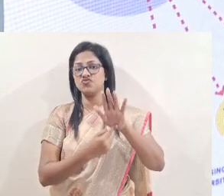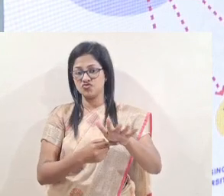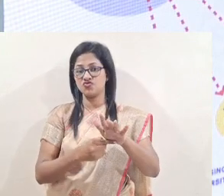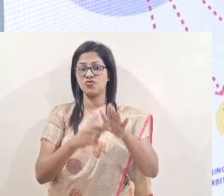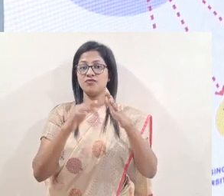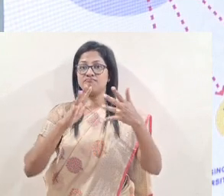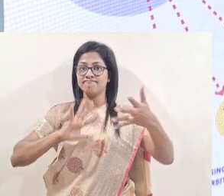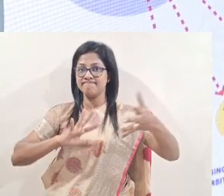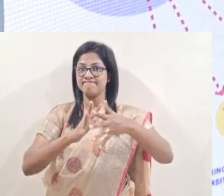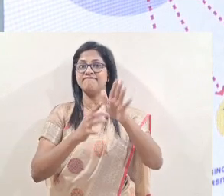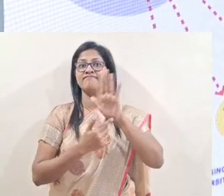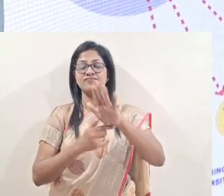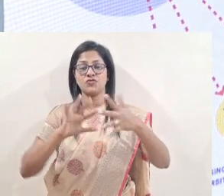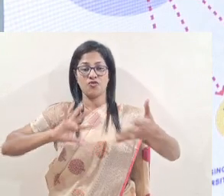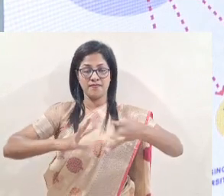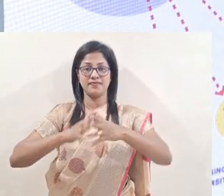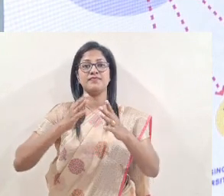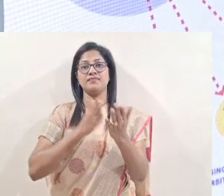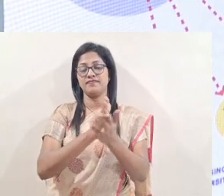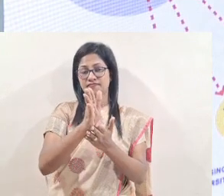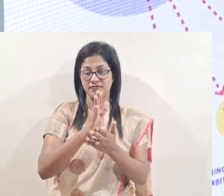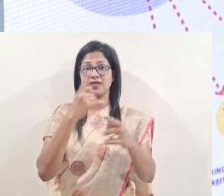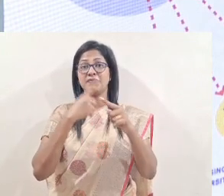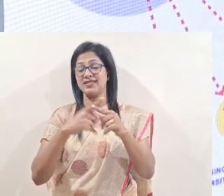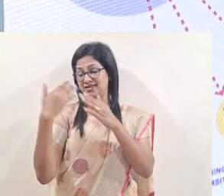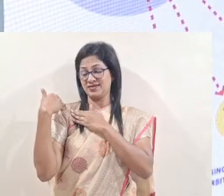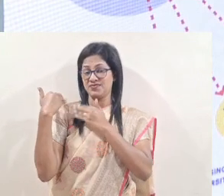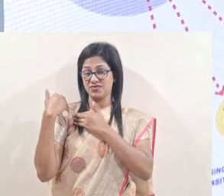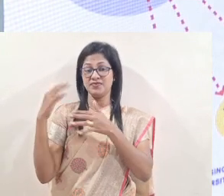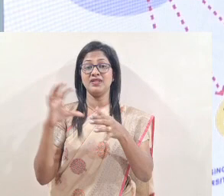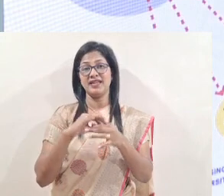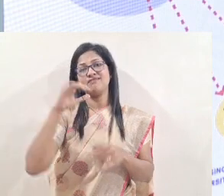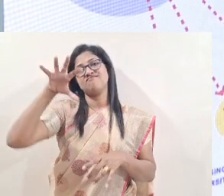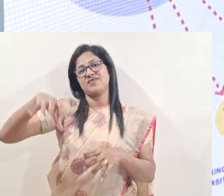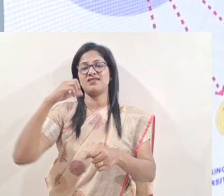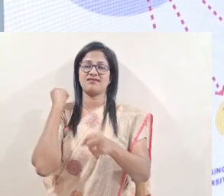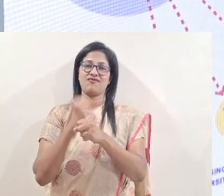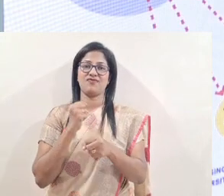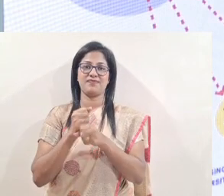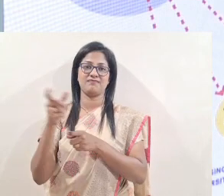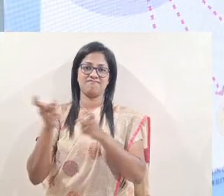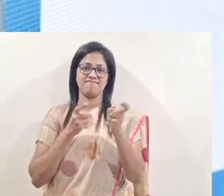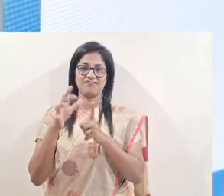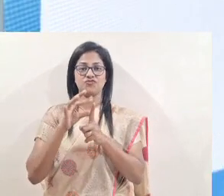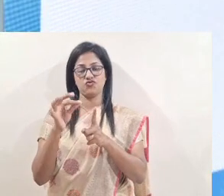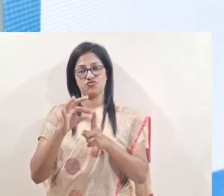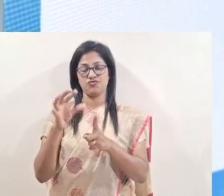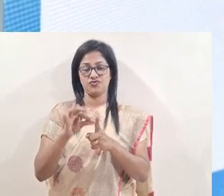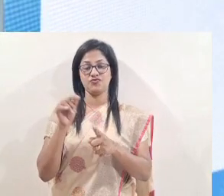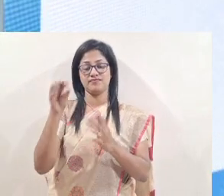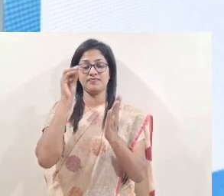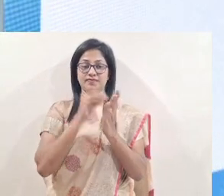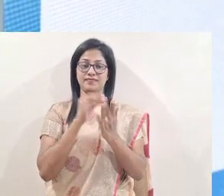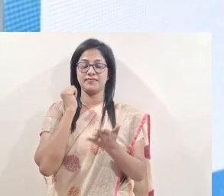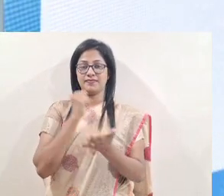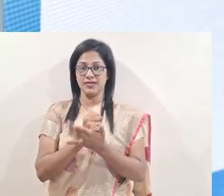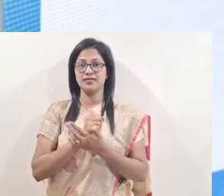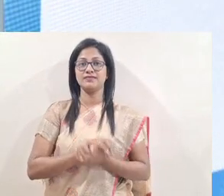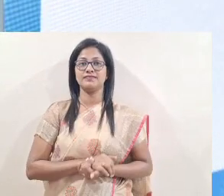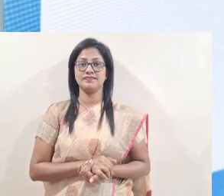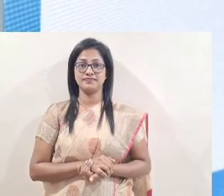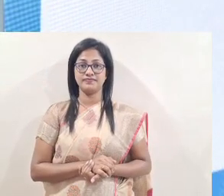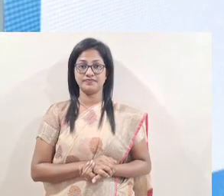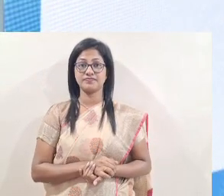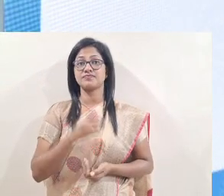approach, but the responsibility for implementing all this relies with the state government. So this needs to be noted. So we have